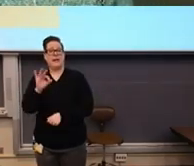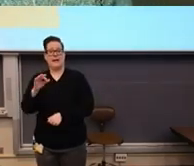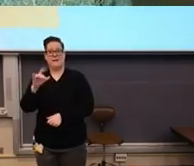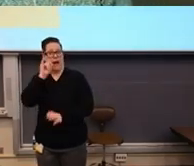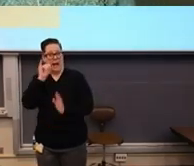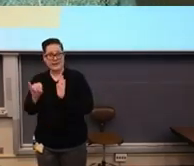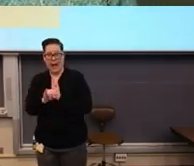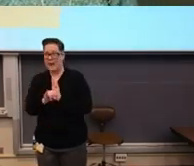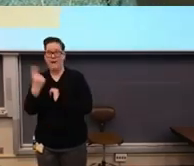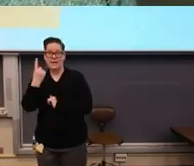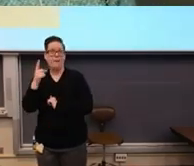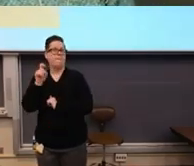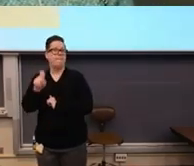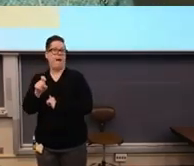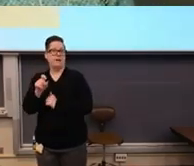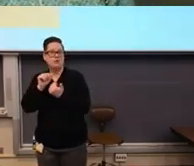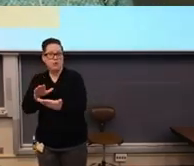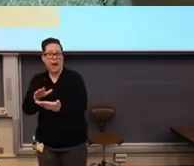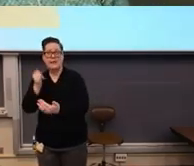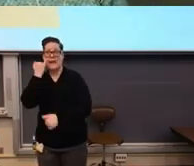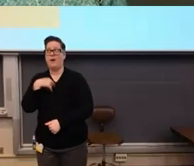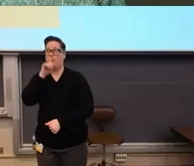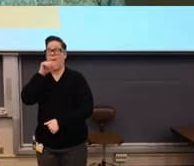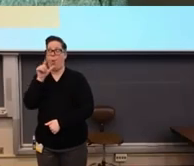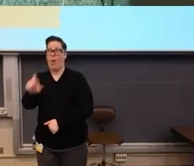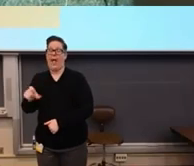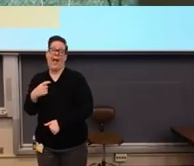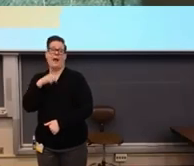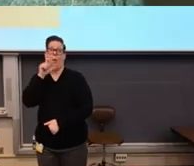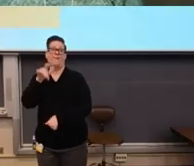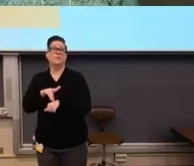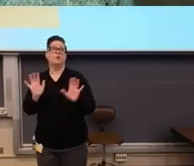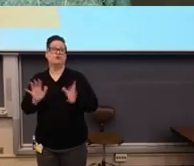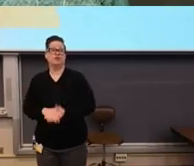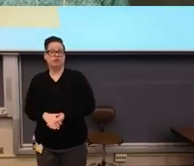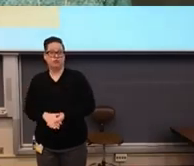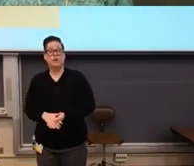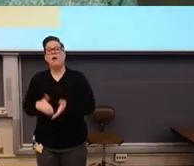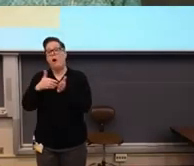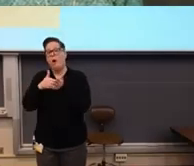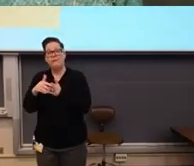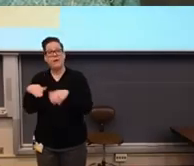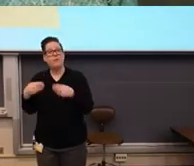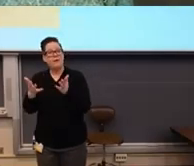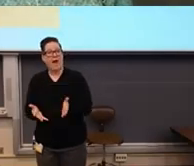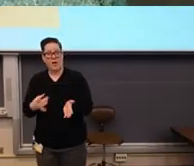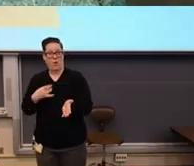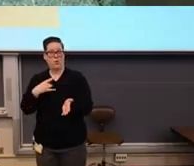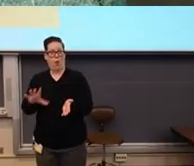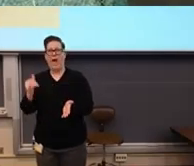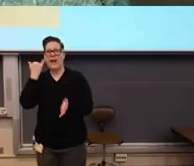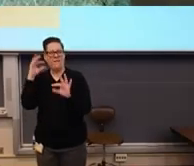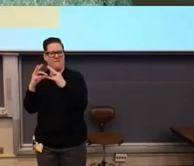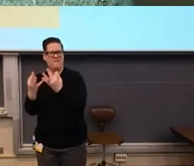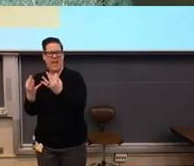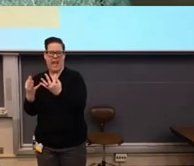must be addressed. So if you don't ask it, you don't have to do anything about it. And often providers don't like working with conflictual families.